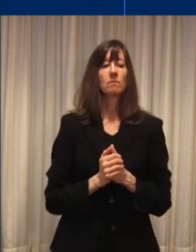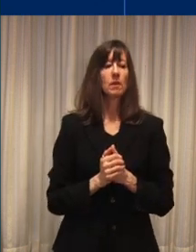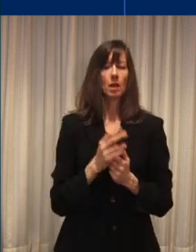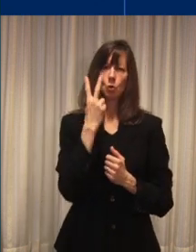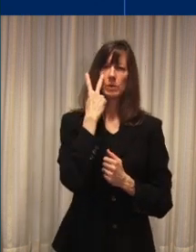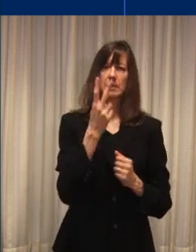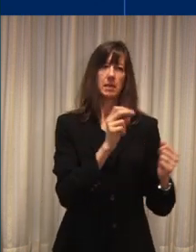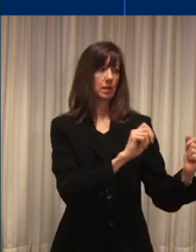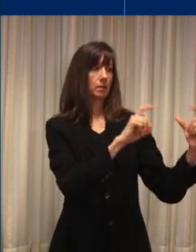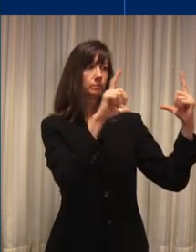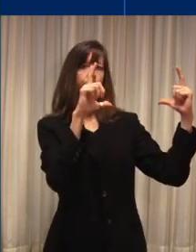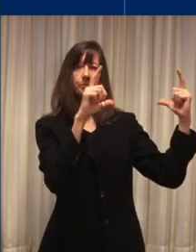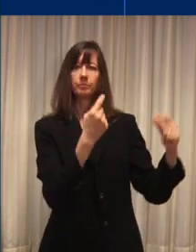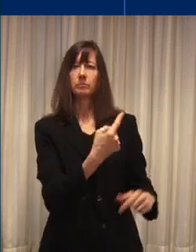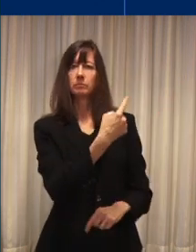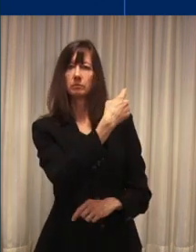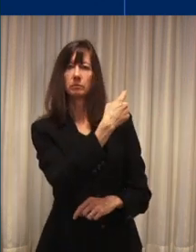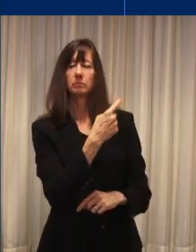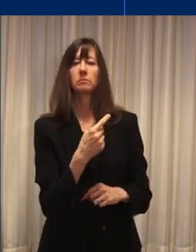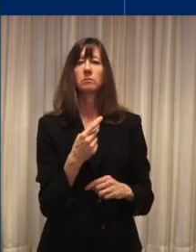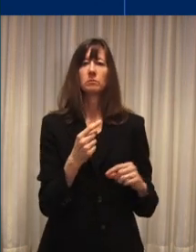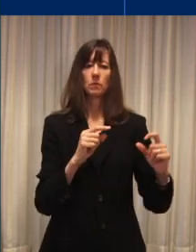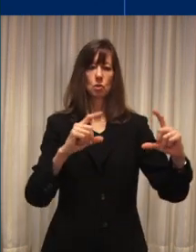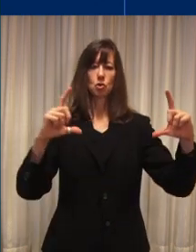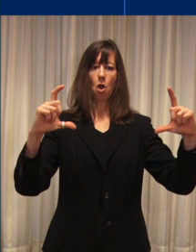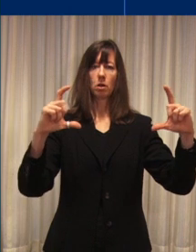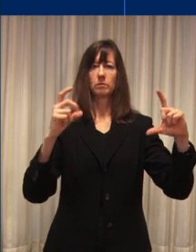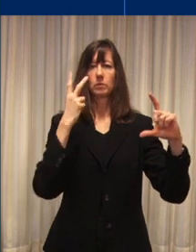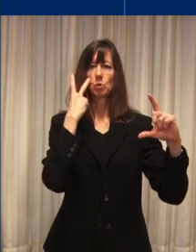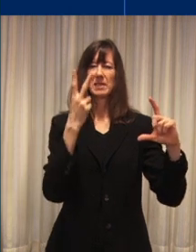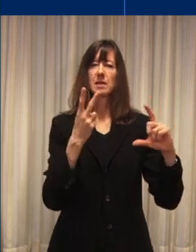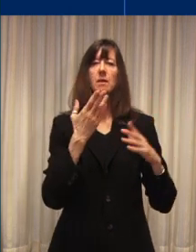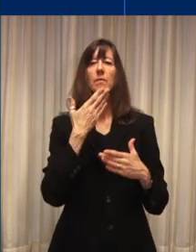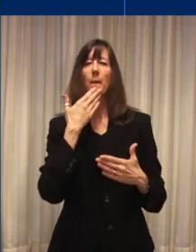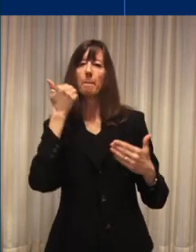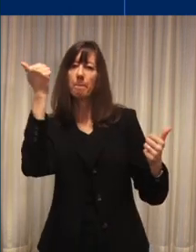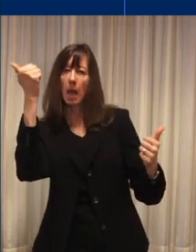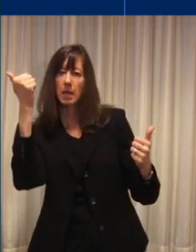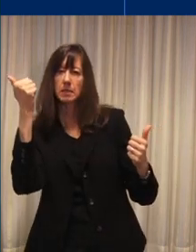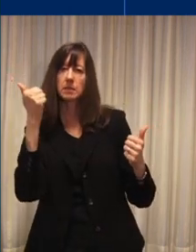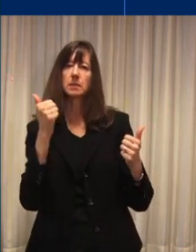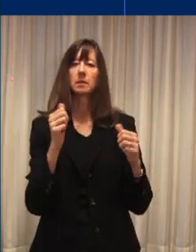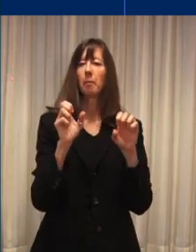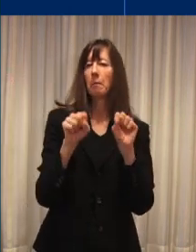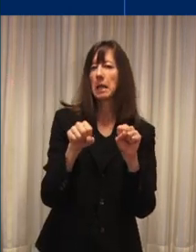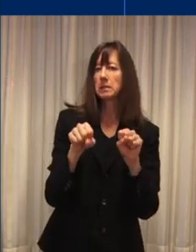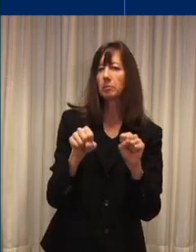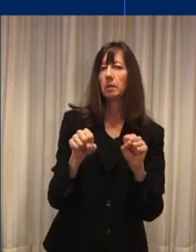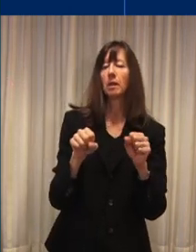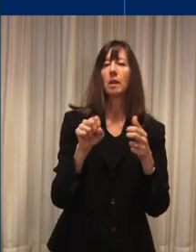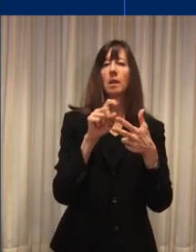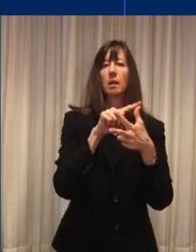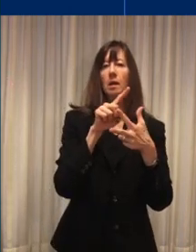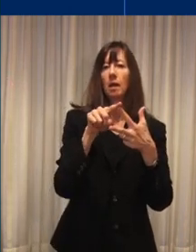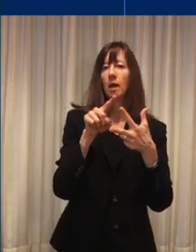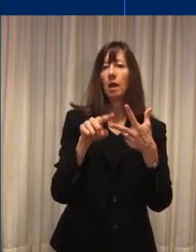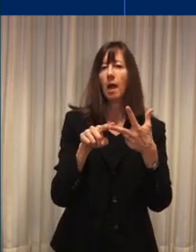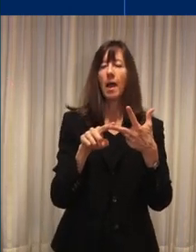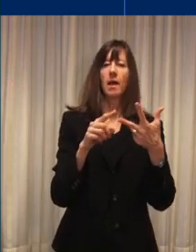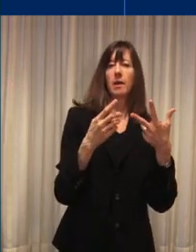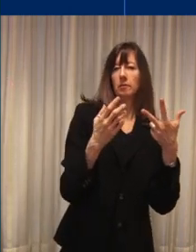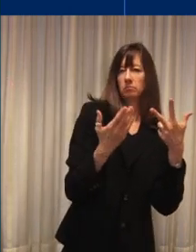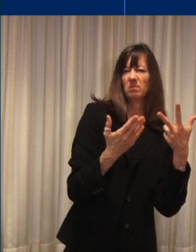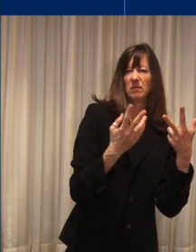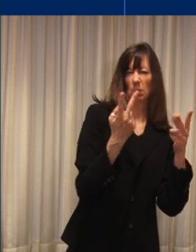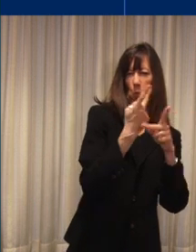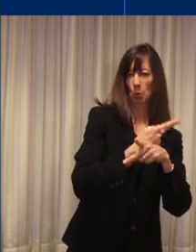you, we're showing you best, most likely, and worst case. Encouragingly, we